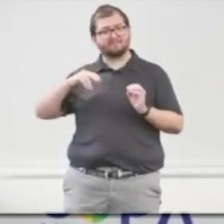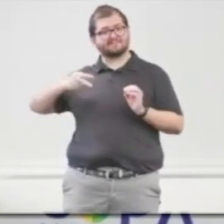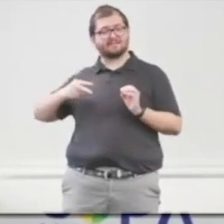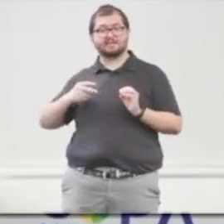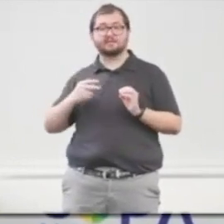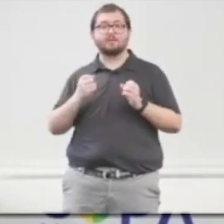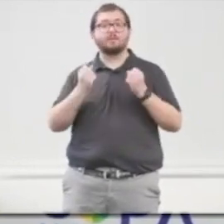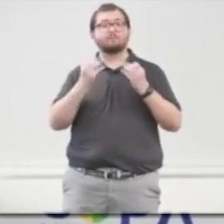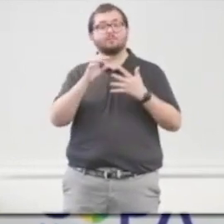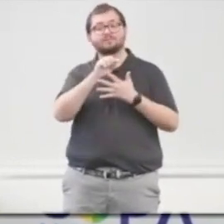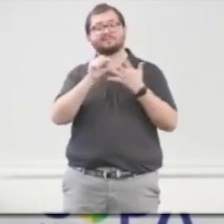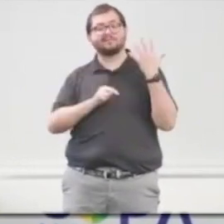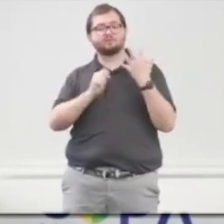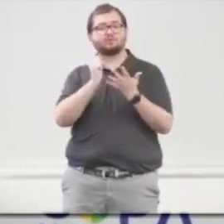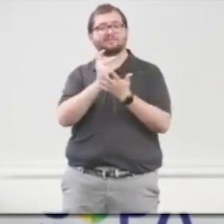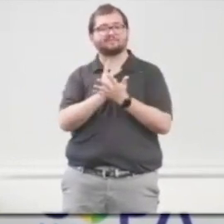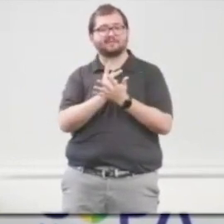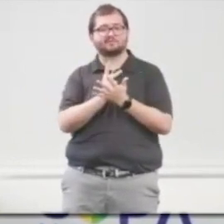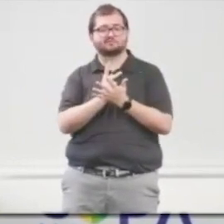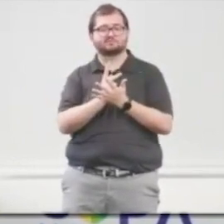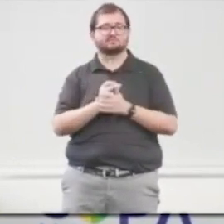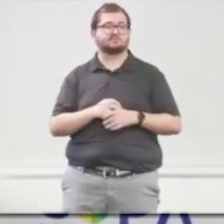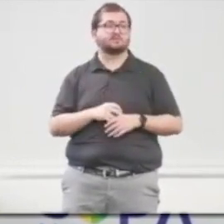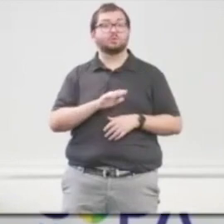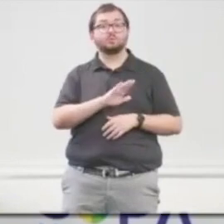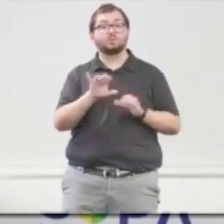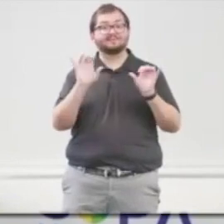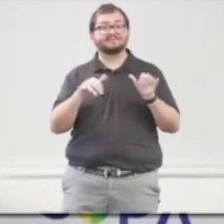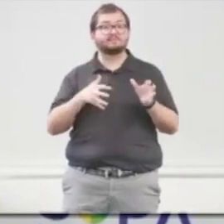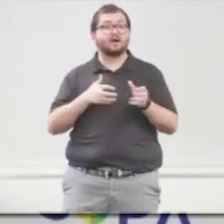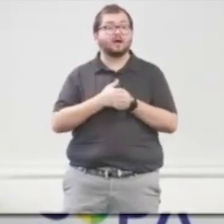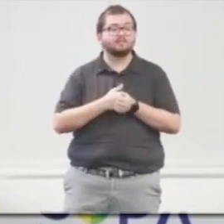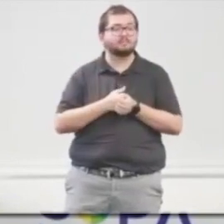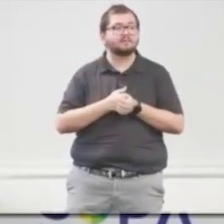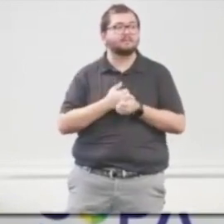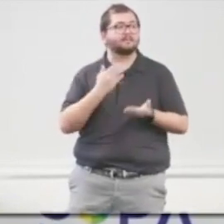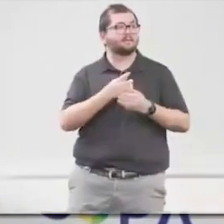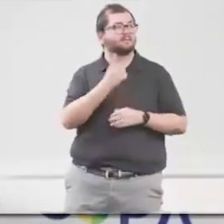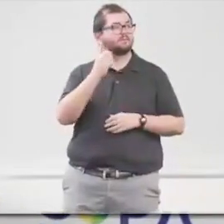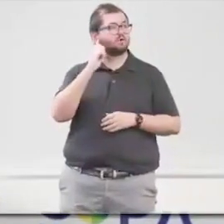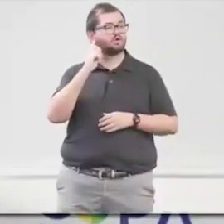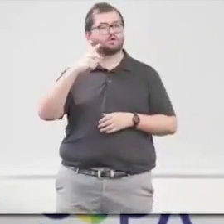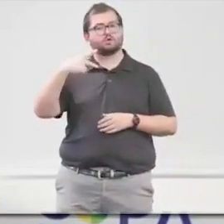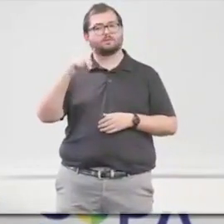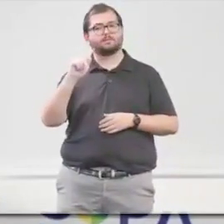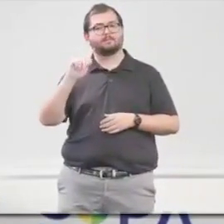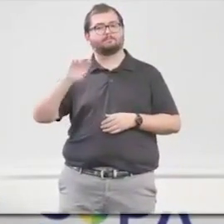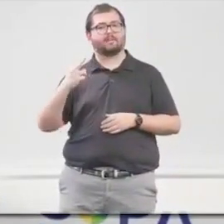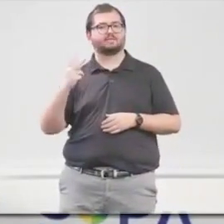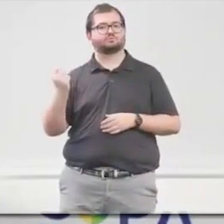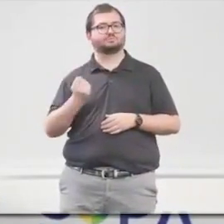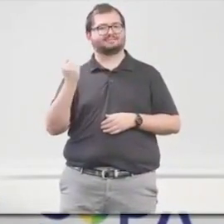authentication. Update your systems, right? Maybe you've heard of Patch Tuesday, Microsoft's Patch